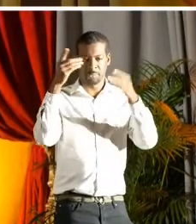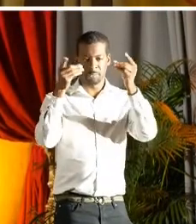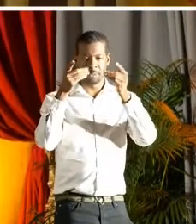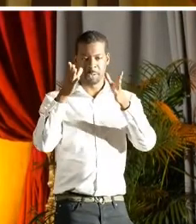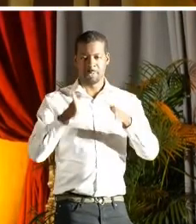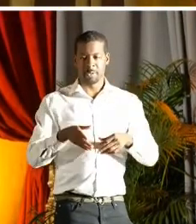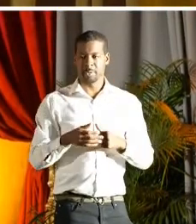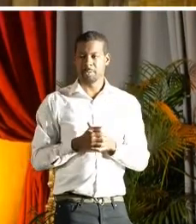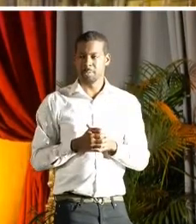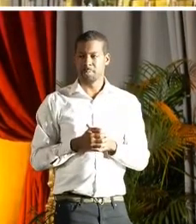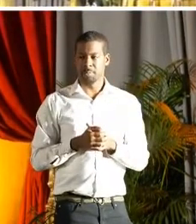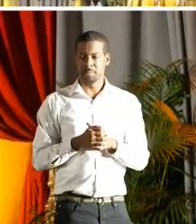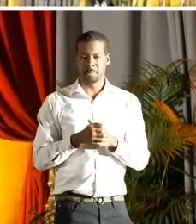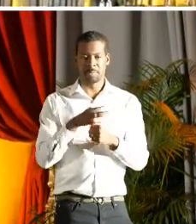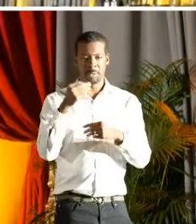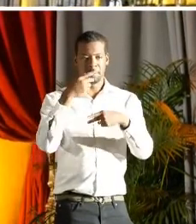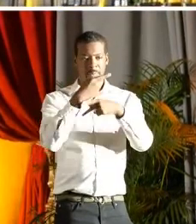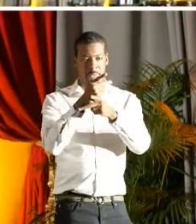film.